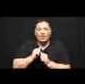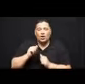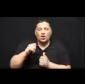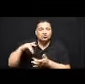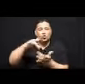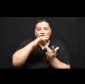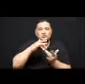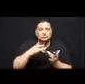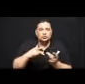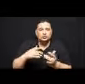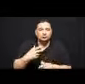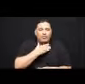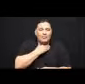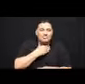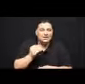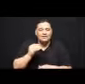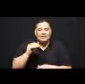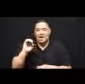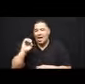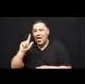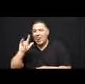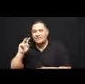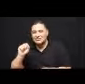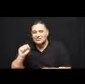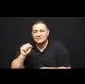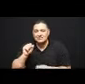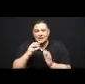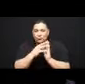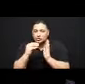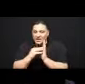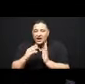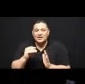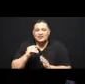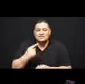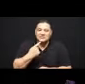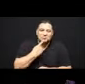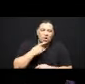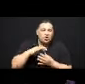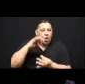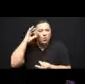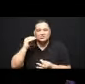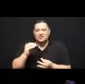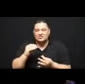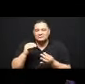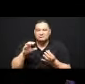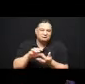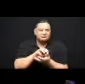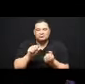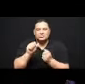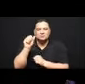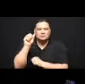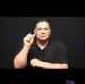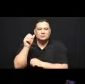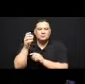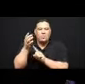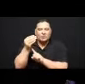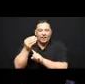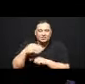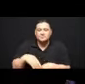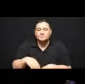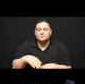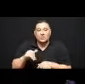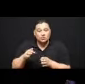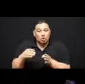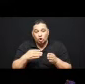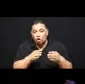your disappointed ghosts and shattered motels. Those curves on the hot street, the strip of